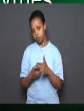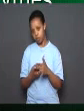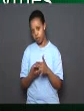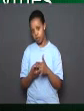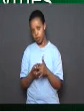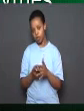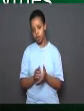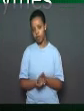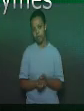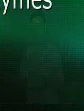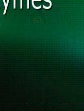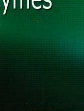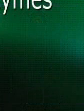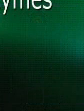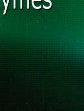Begin.